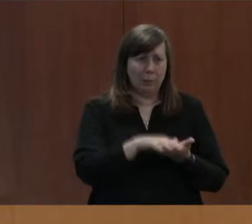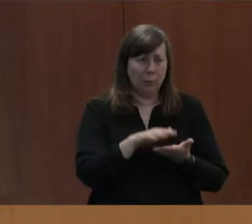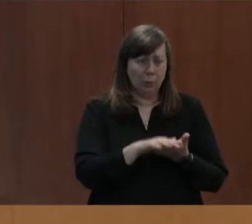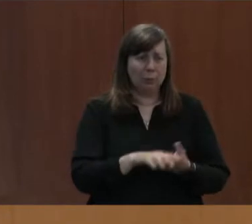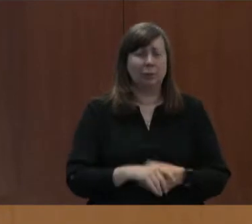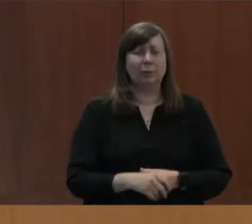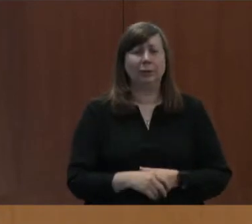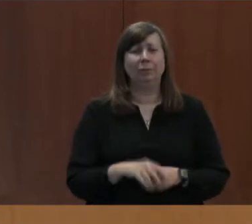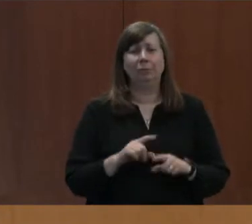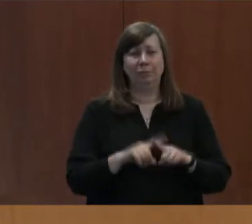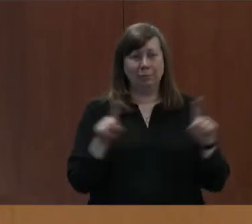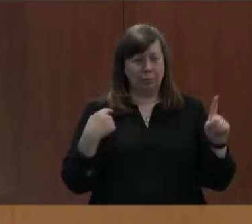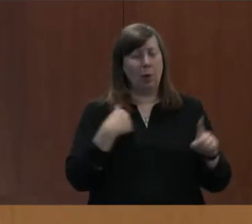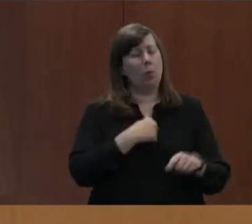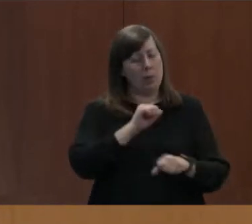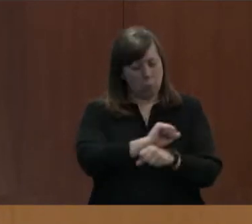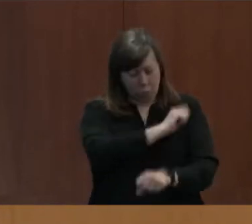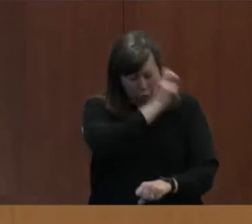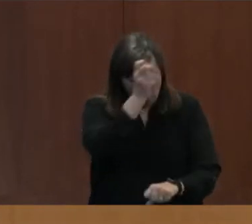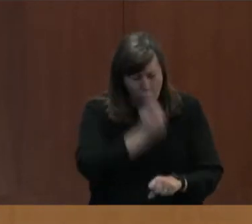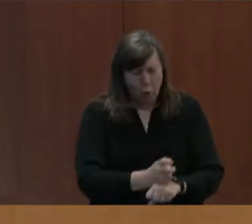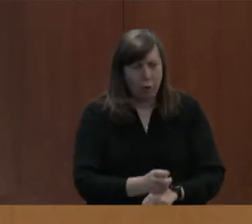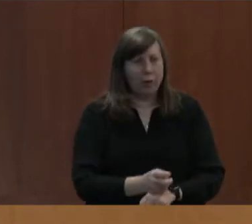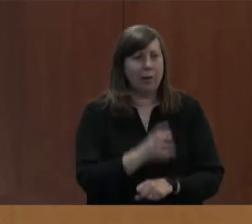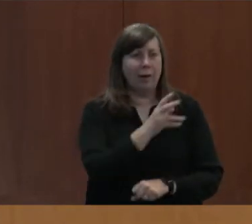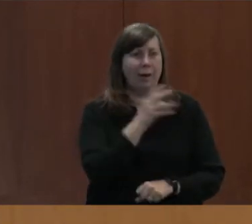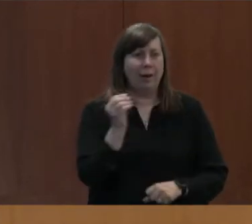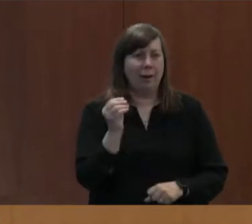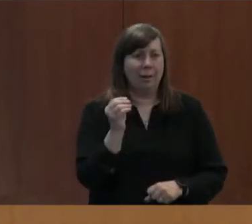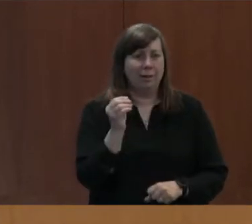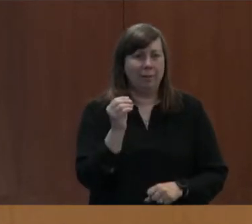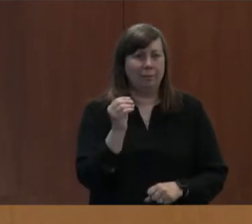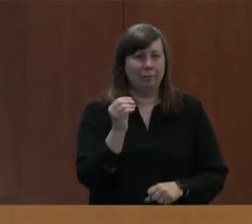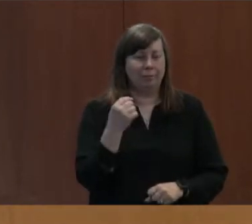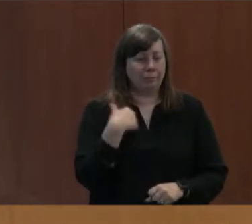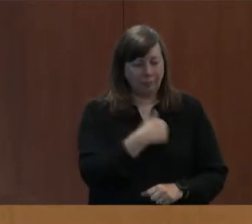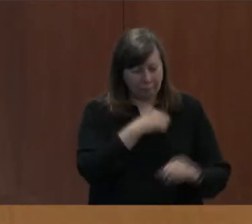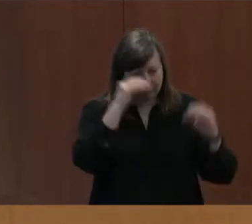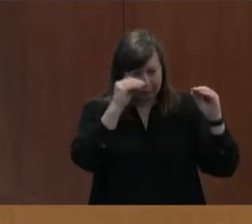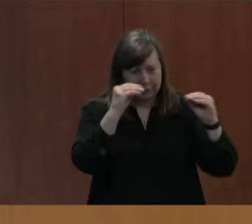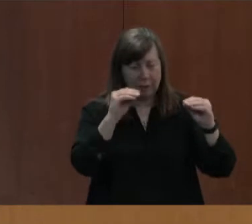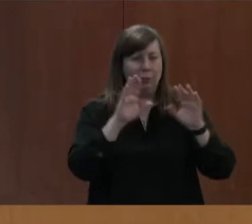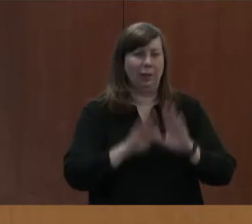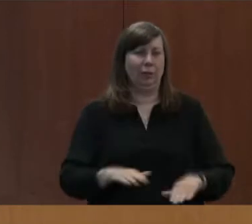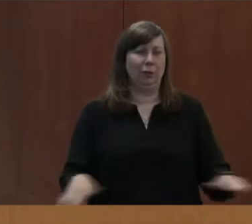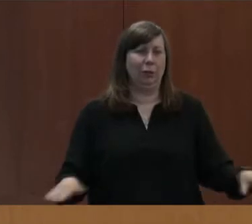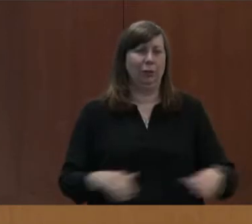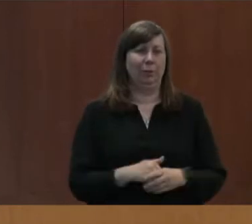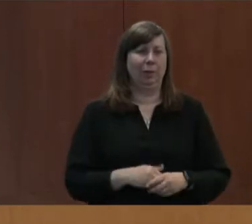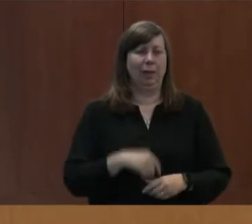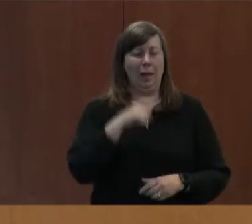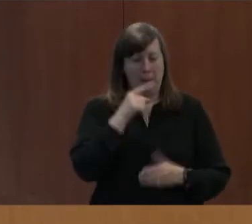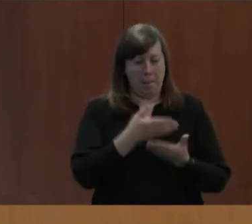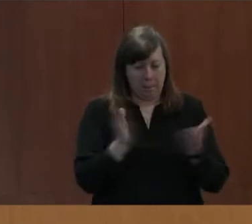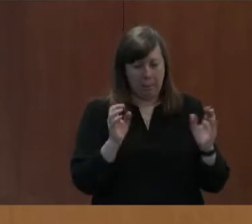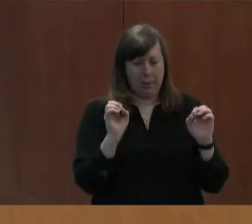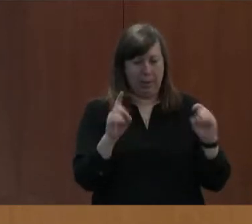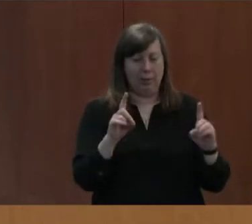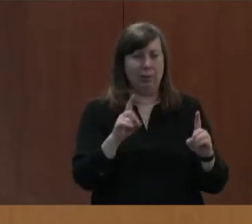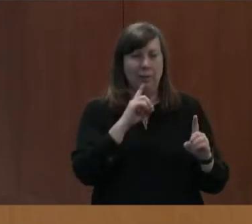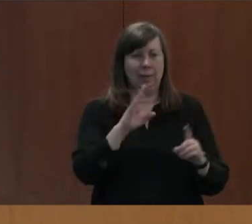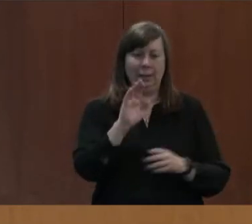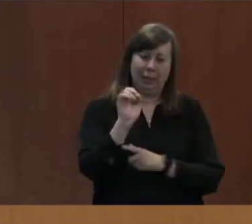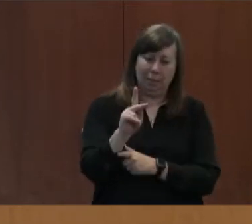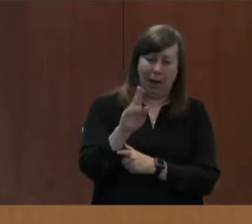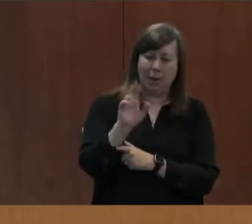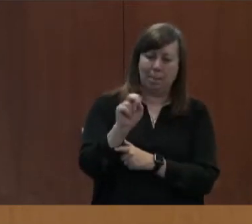Schools. But we work hard, and we educate the children. Public education is the